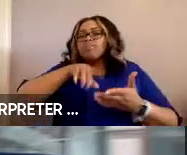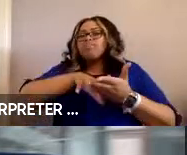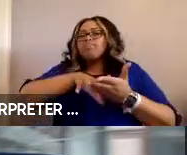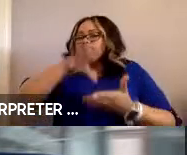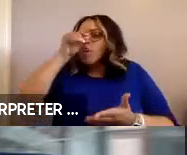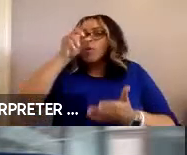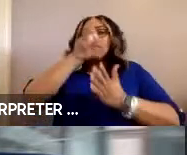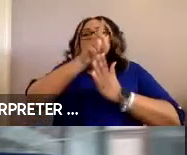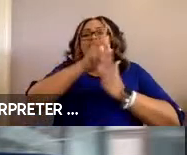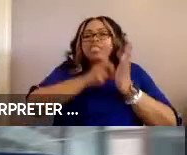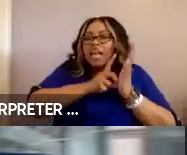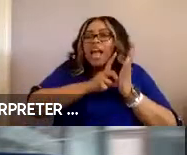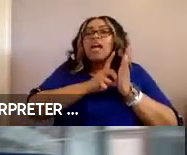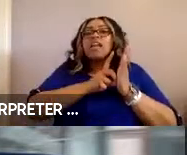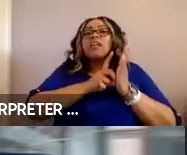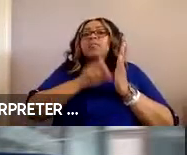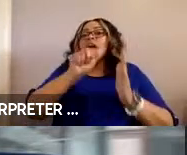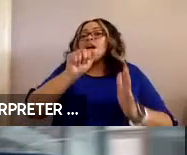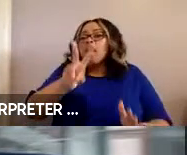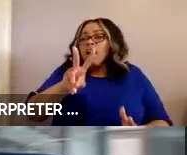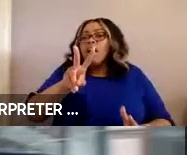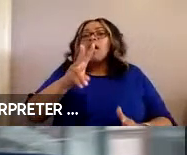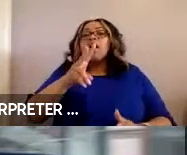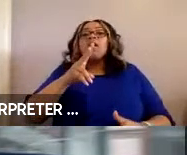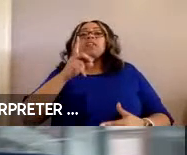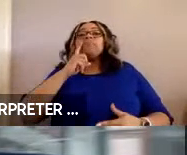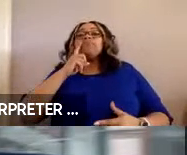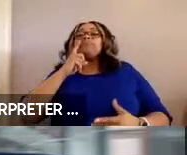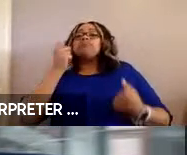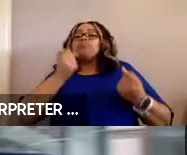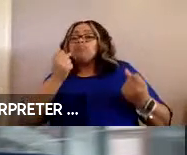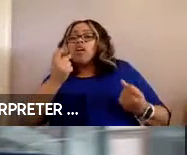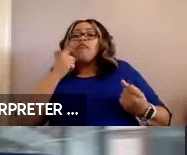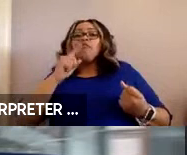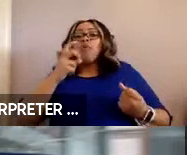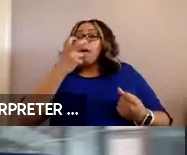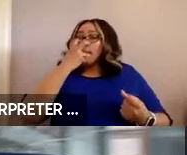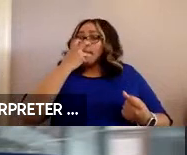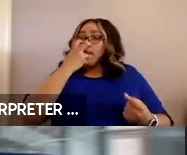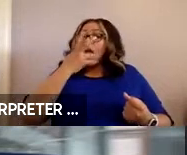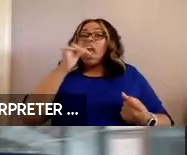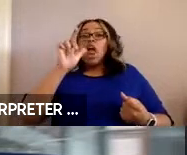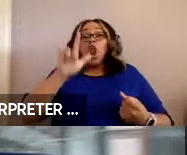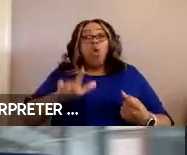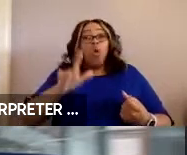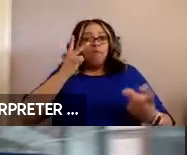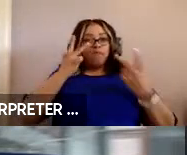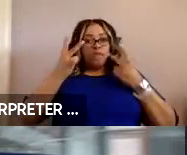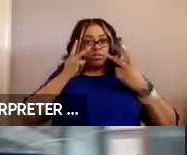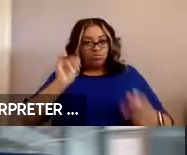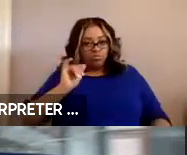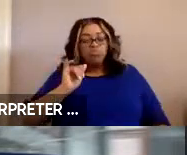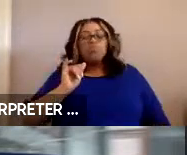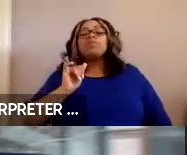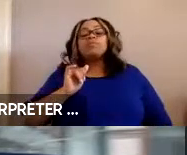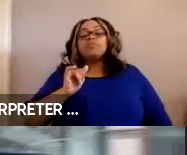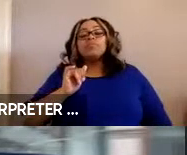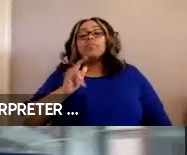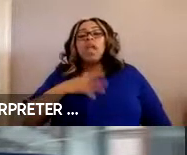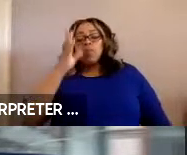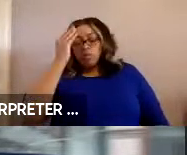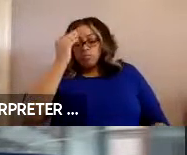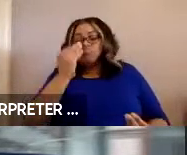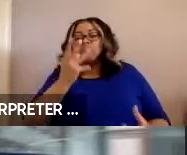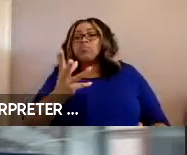about designing autonomous and automated vehicles for blind and low vision people. What I will discuss